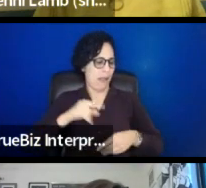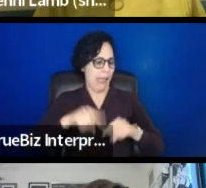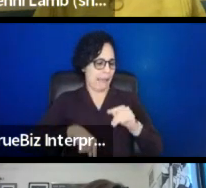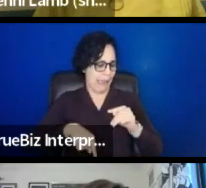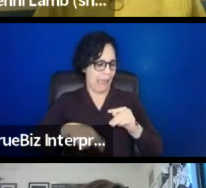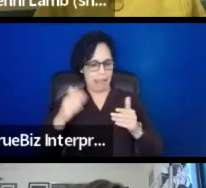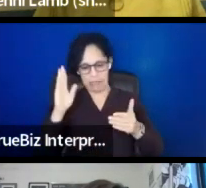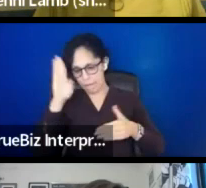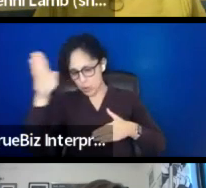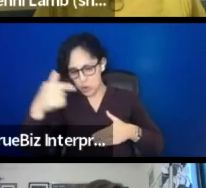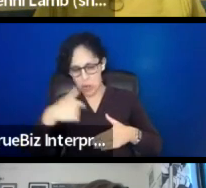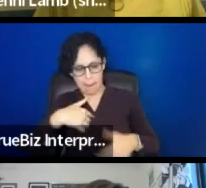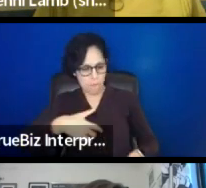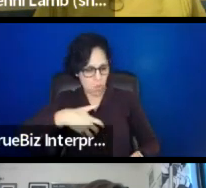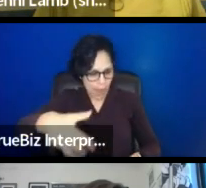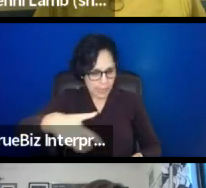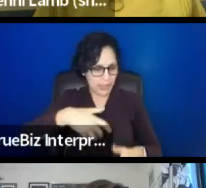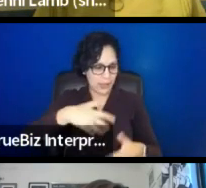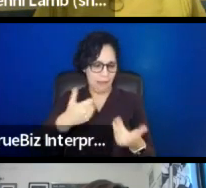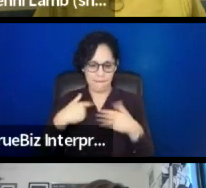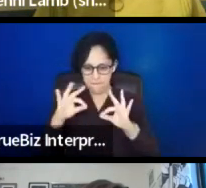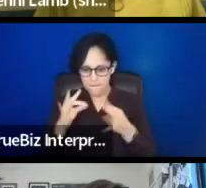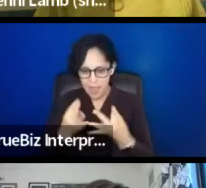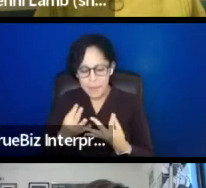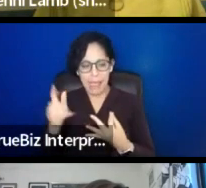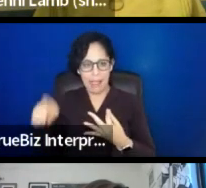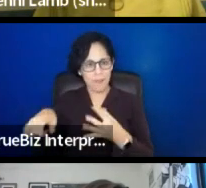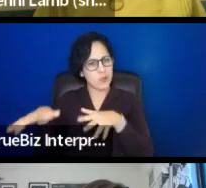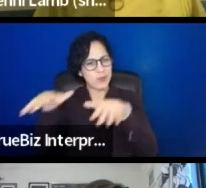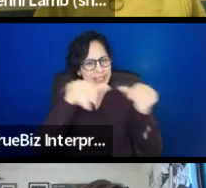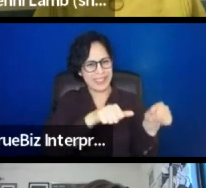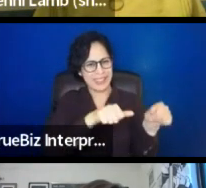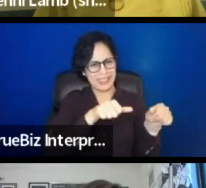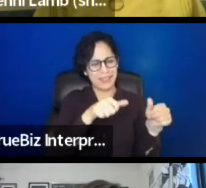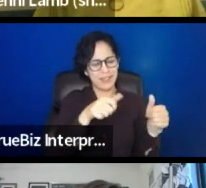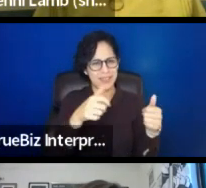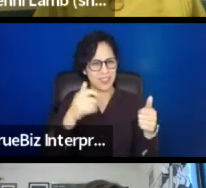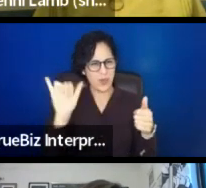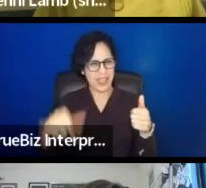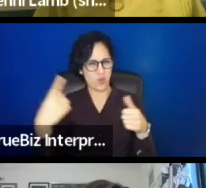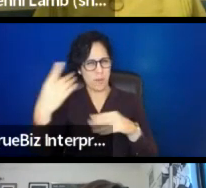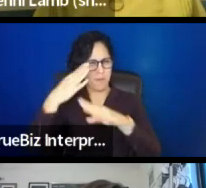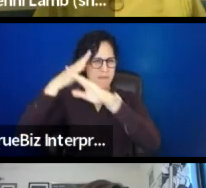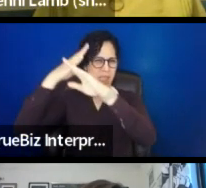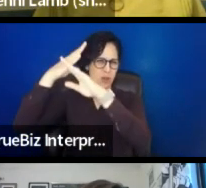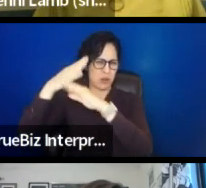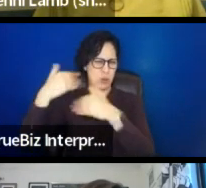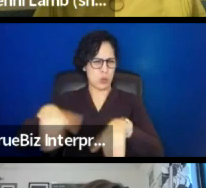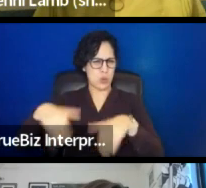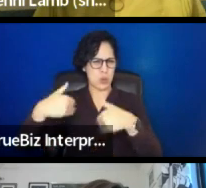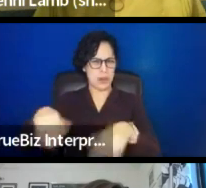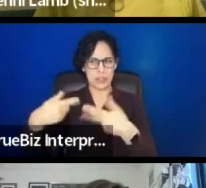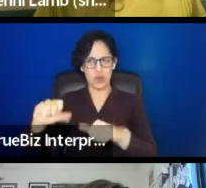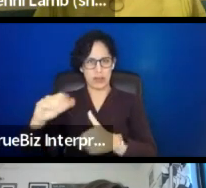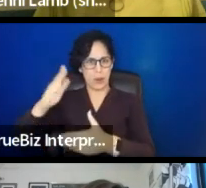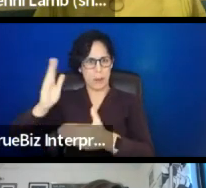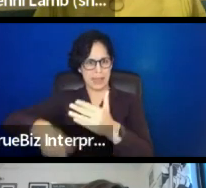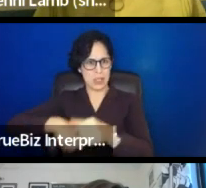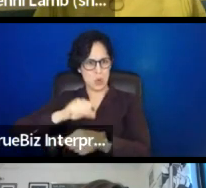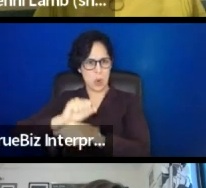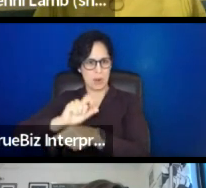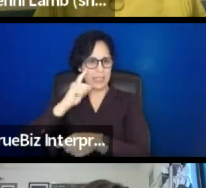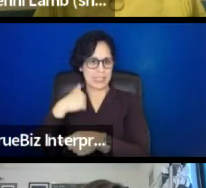I'm ready, I'm going to have to leave the industry. So that's been a barrier for me in getting the work done. So I'm